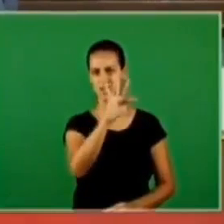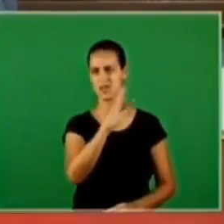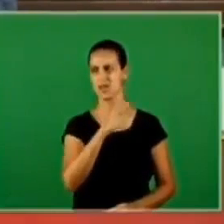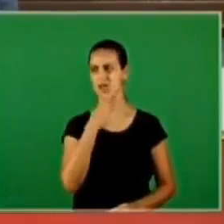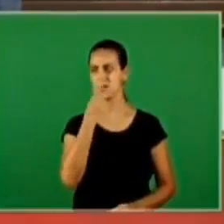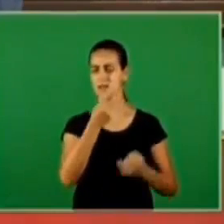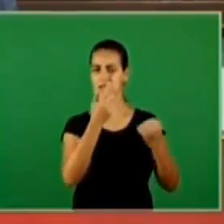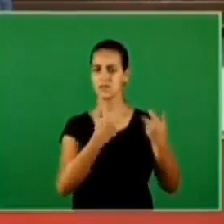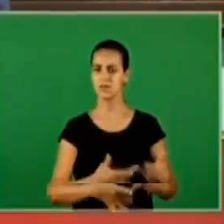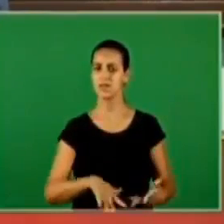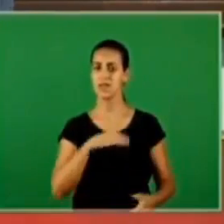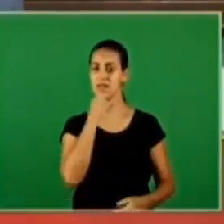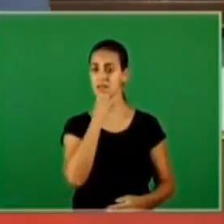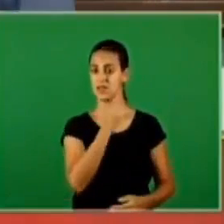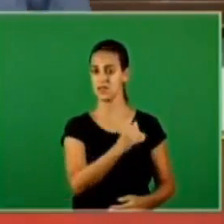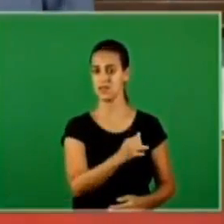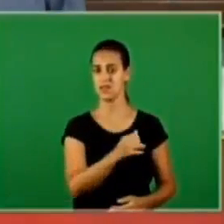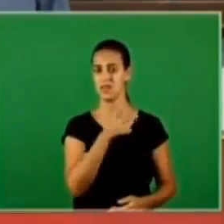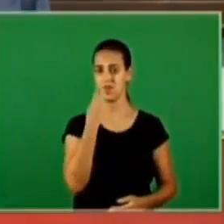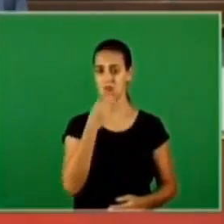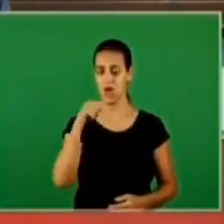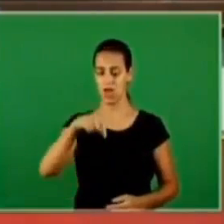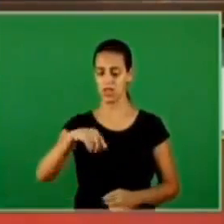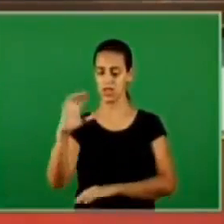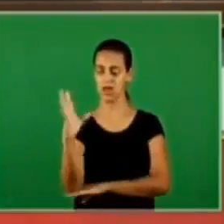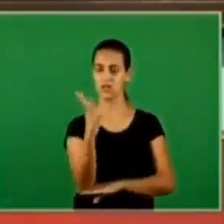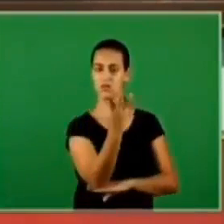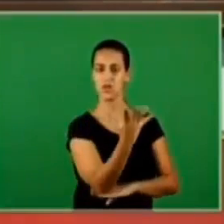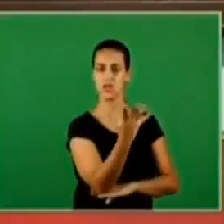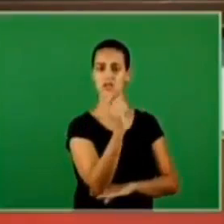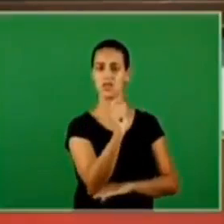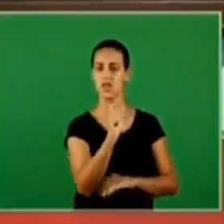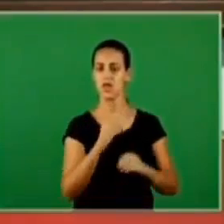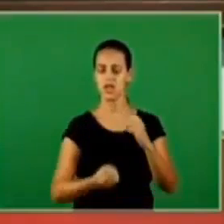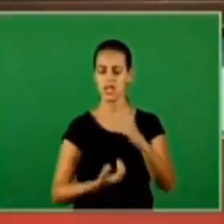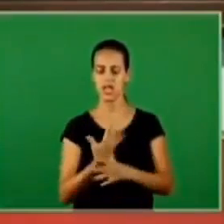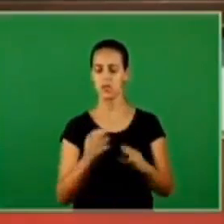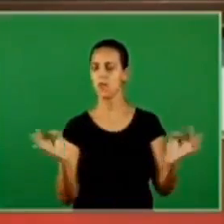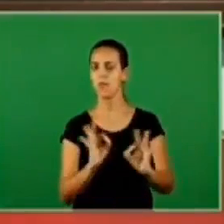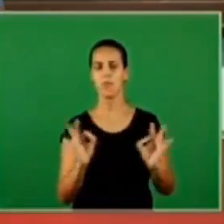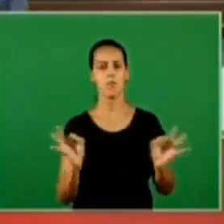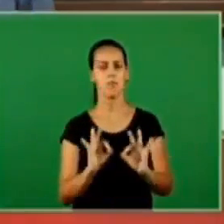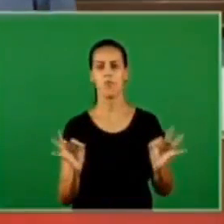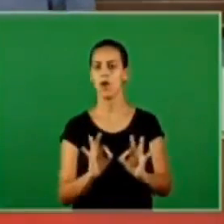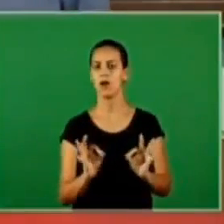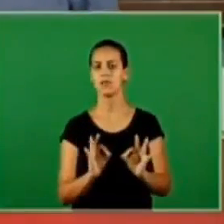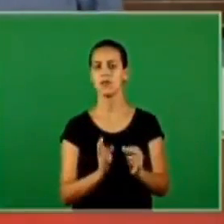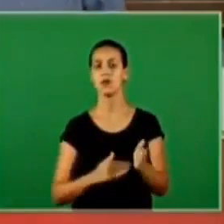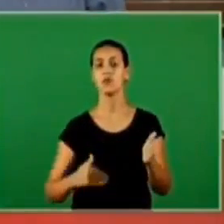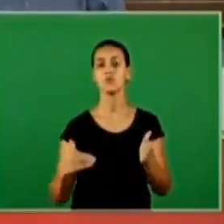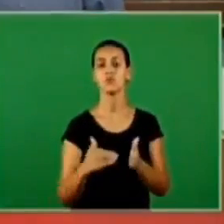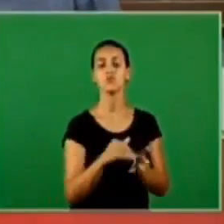energy. So he says the following: in nature, nothing is created, nothing is formed,